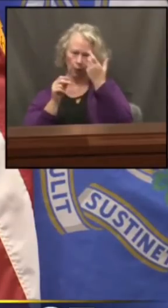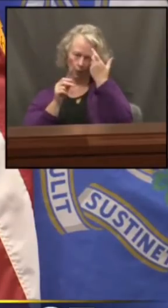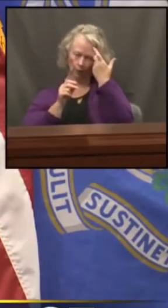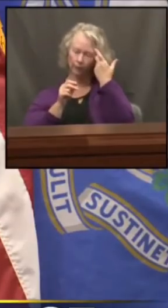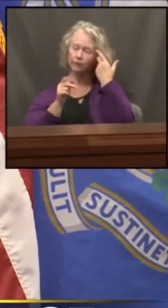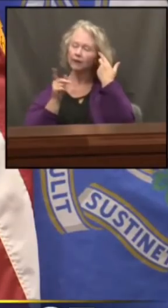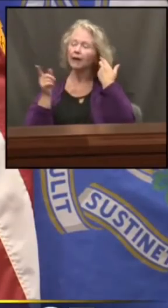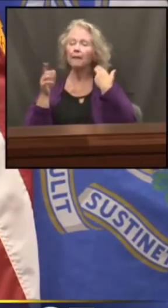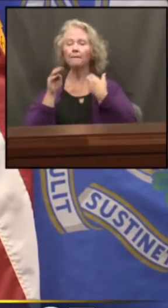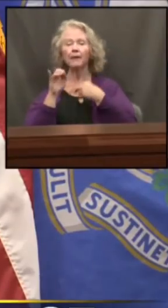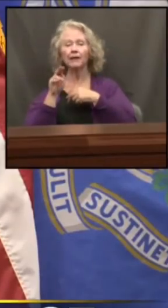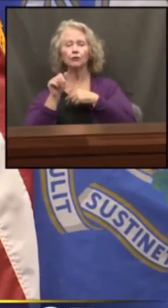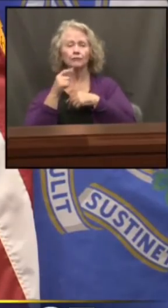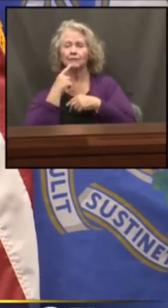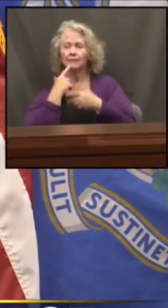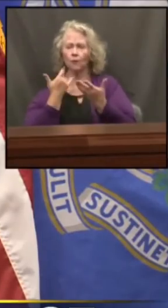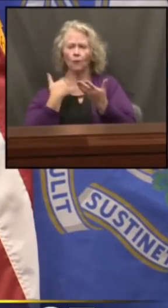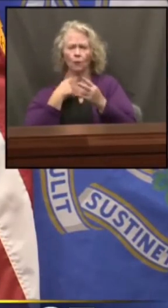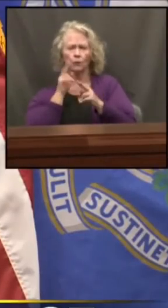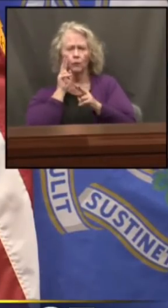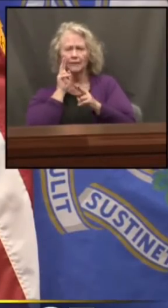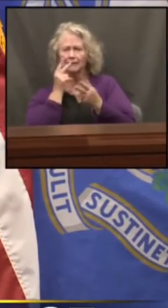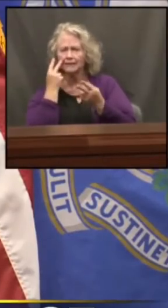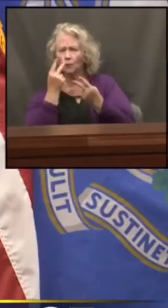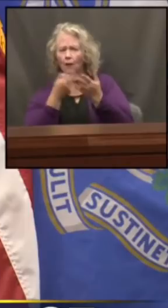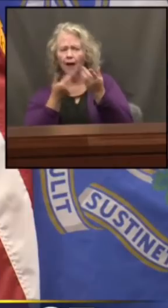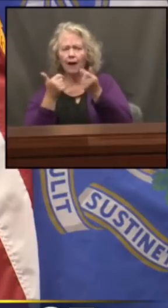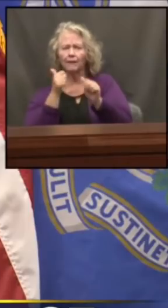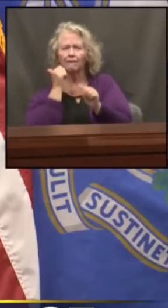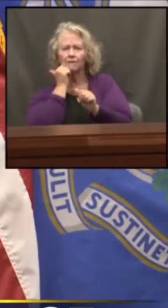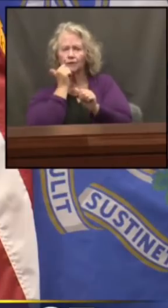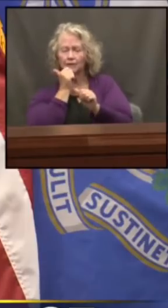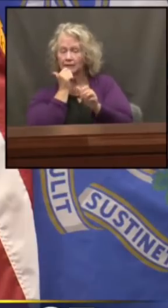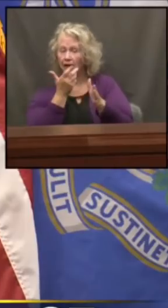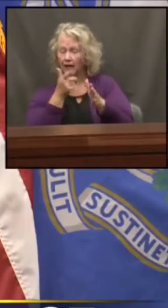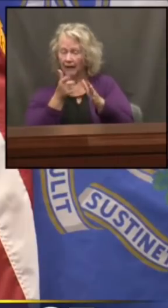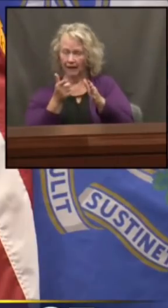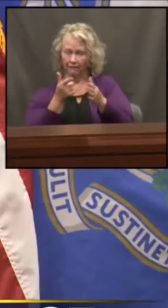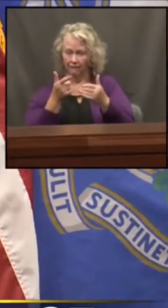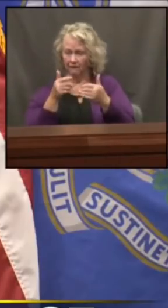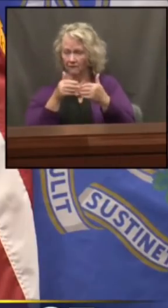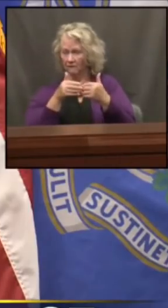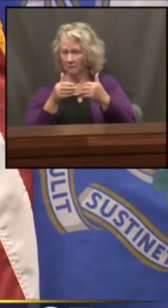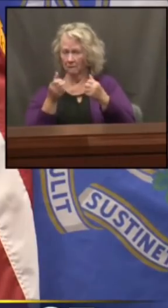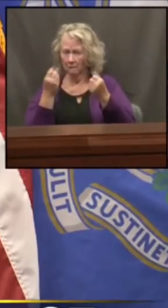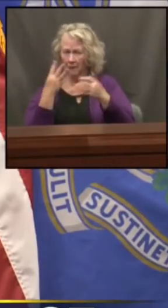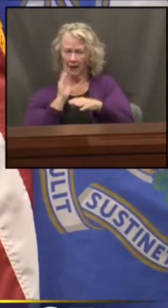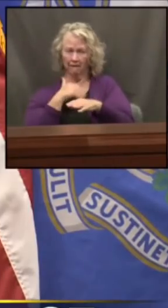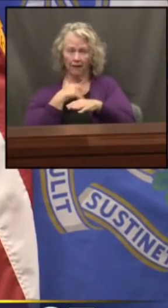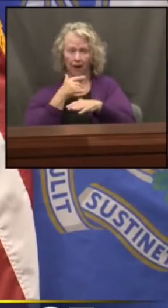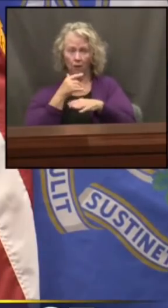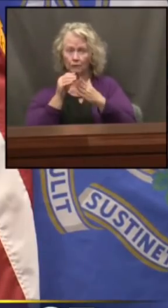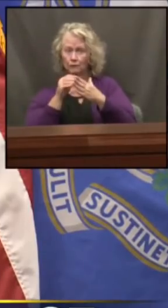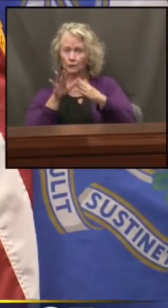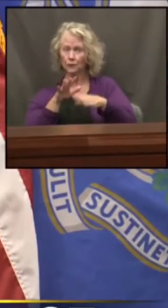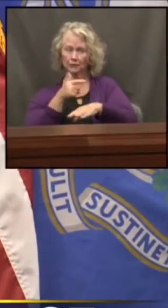look at the facts on the ground. If we have an overwhelming number of our kids who are vaccinated by the end of December, you can take a look at that.